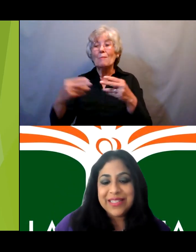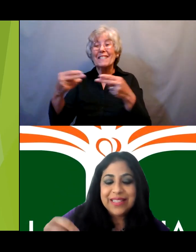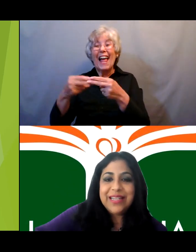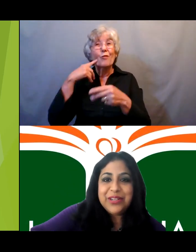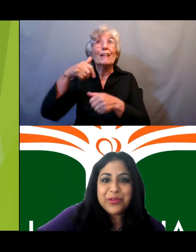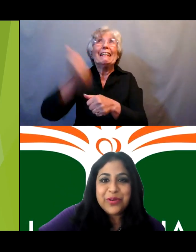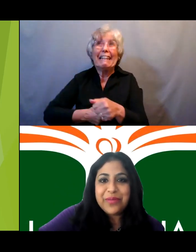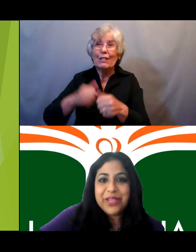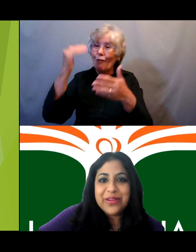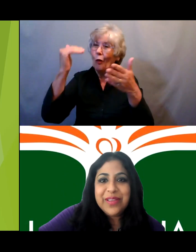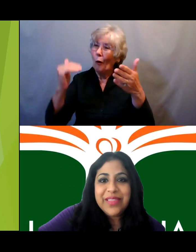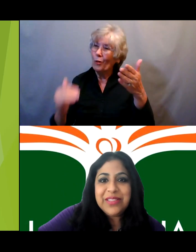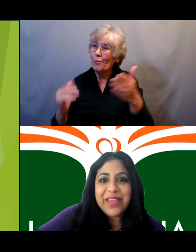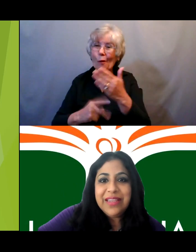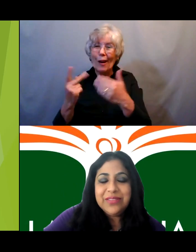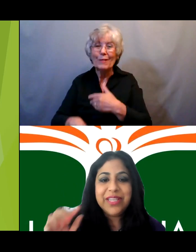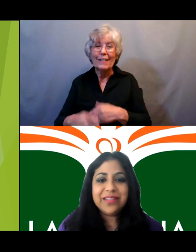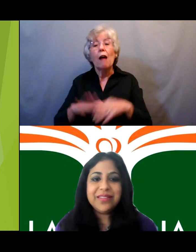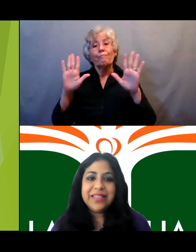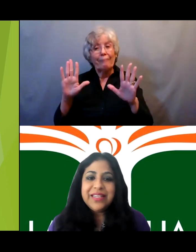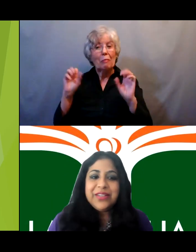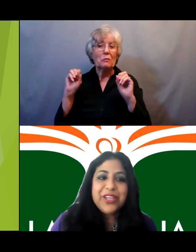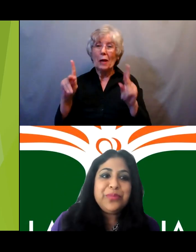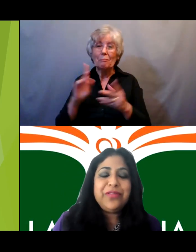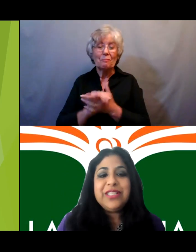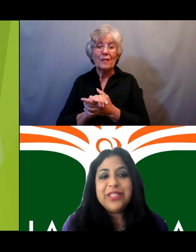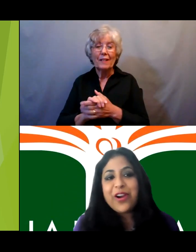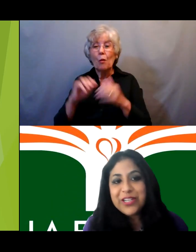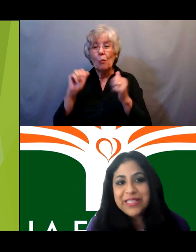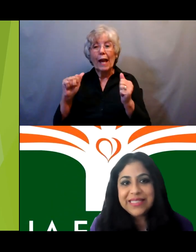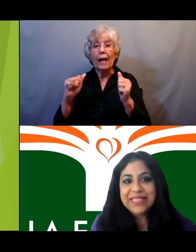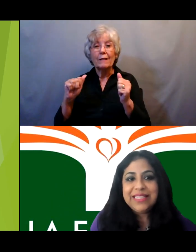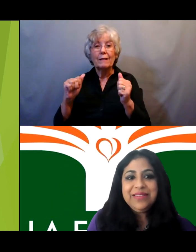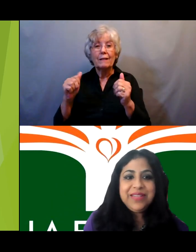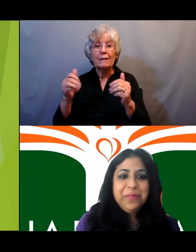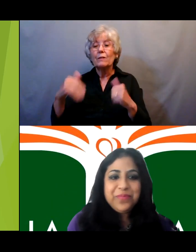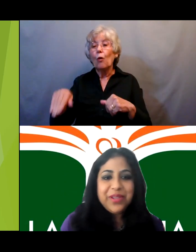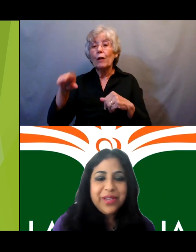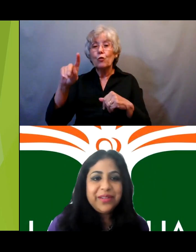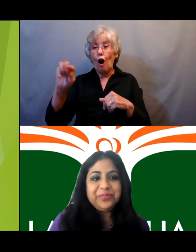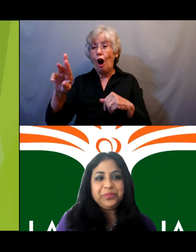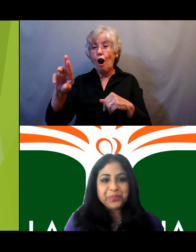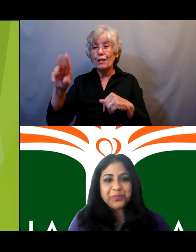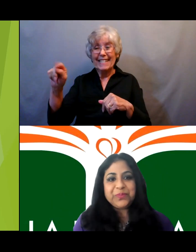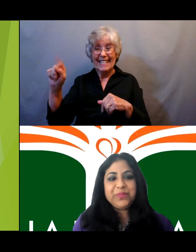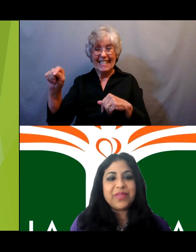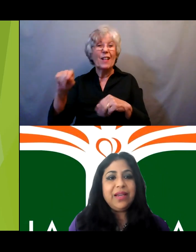every program here. That's okay. We can move on to RTT. Yep, there we